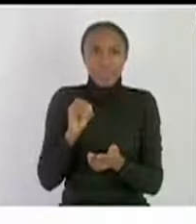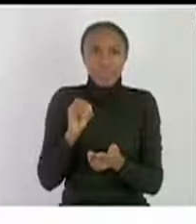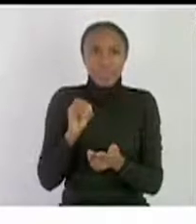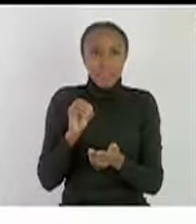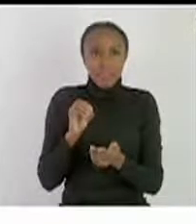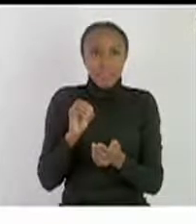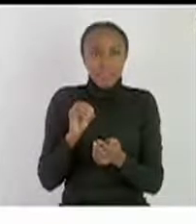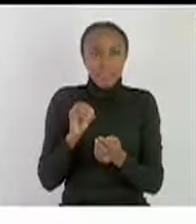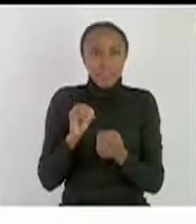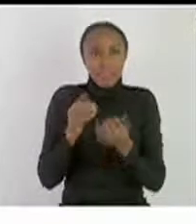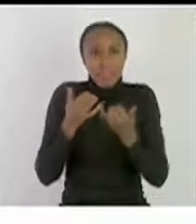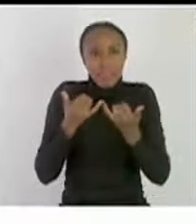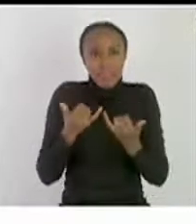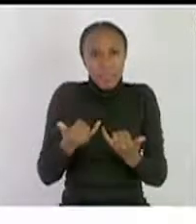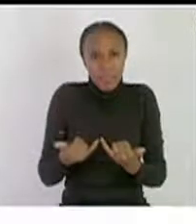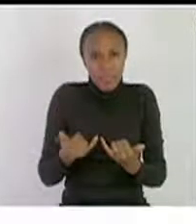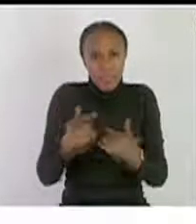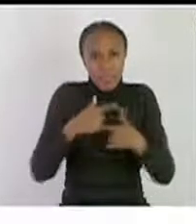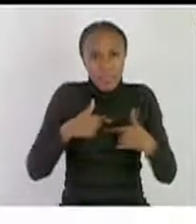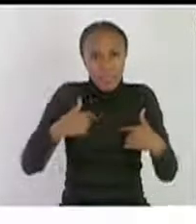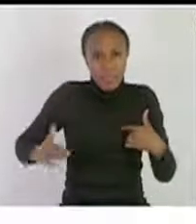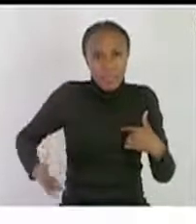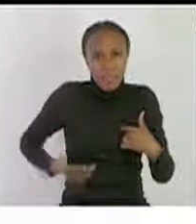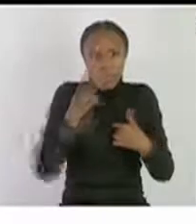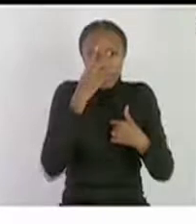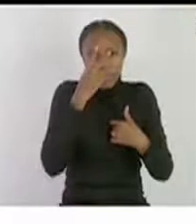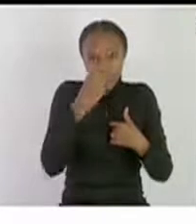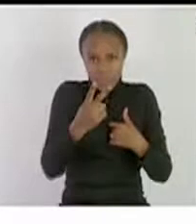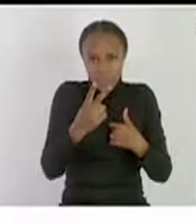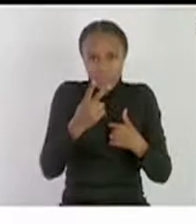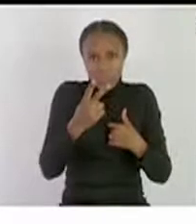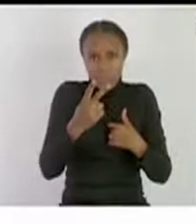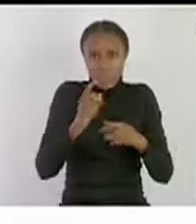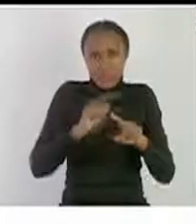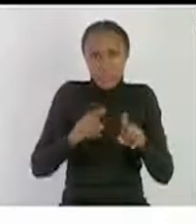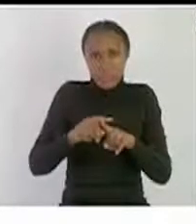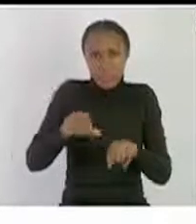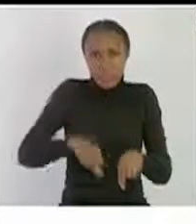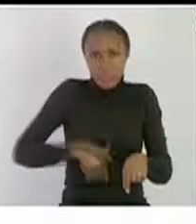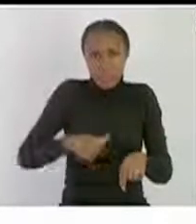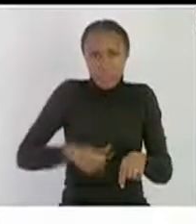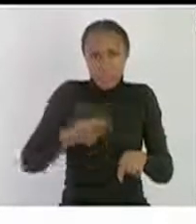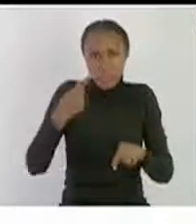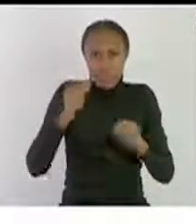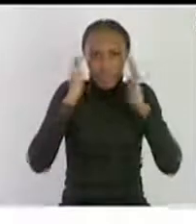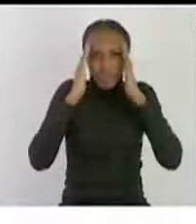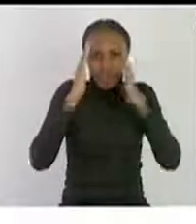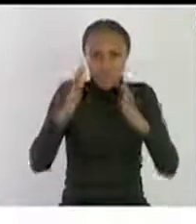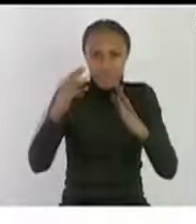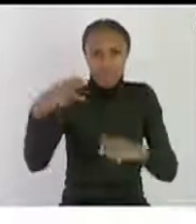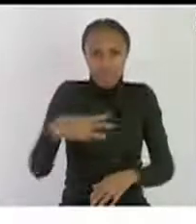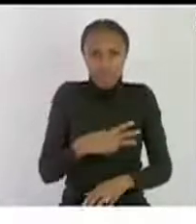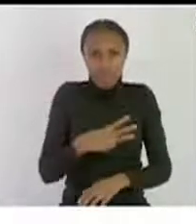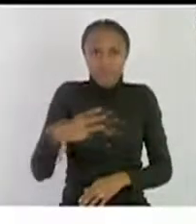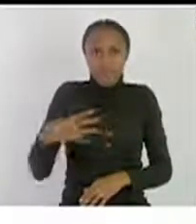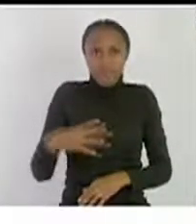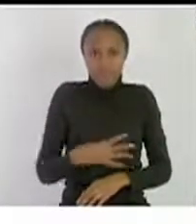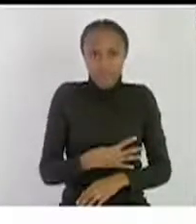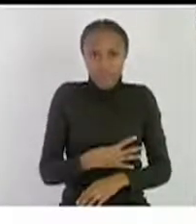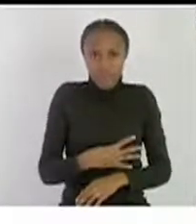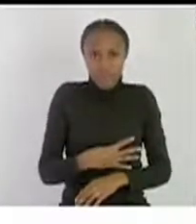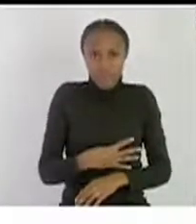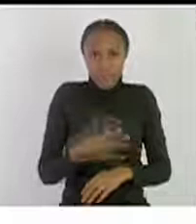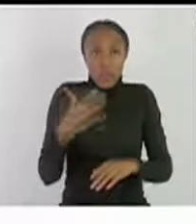We are going to look at diseases, where in specific we'll look at HIV and AIDS. At the end of